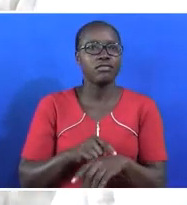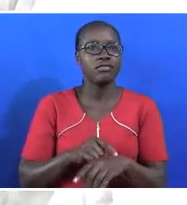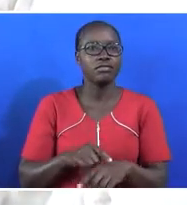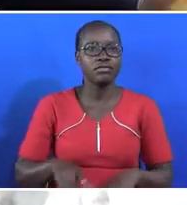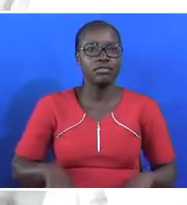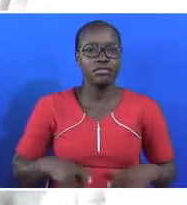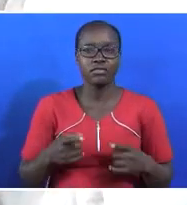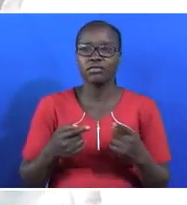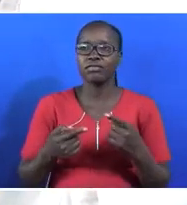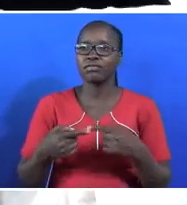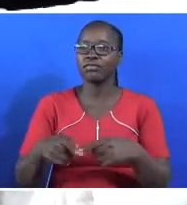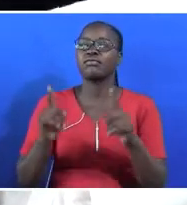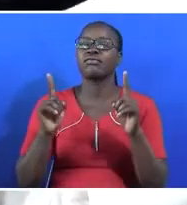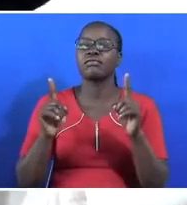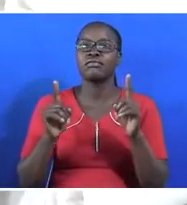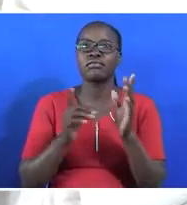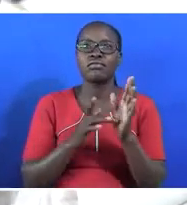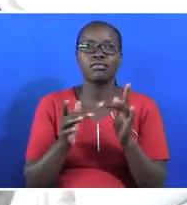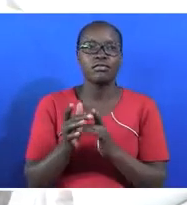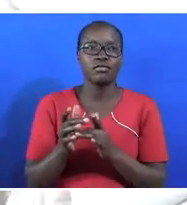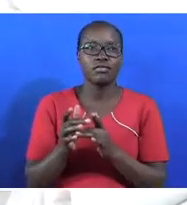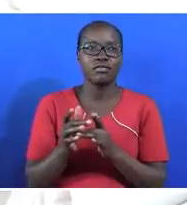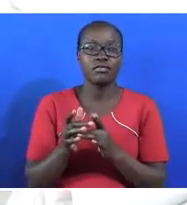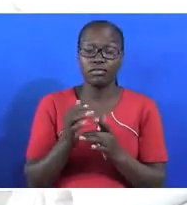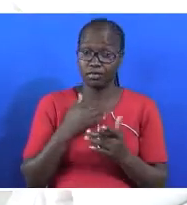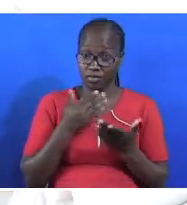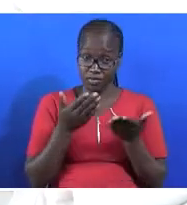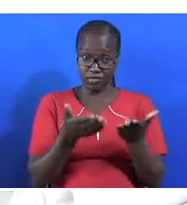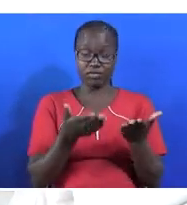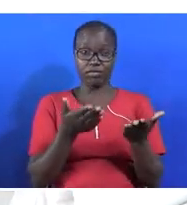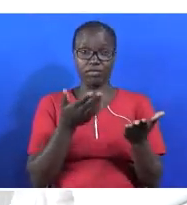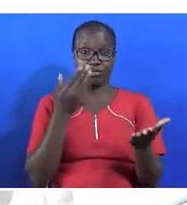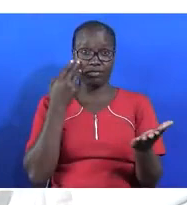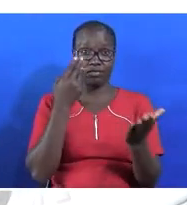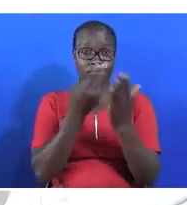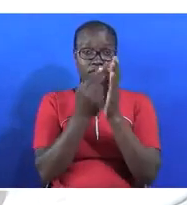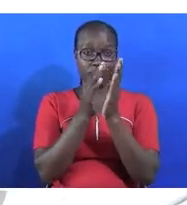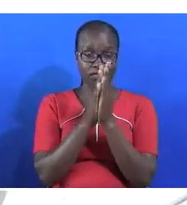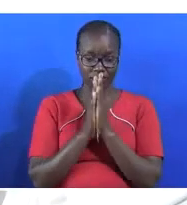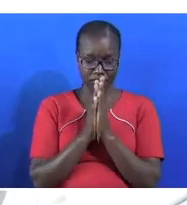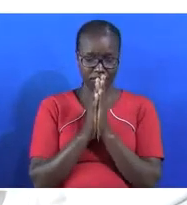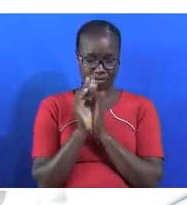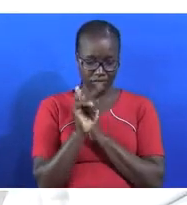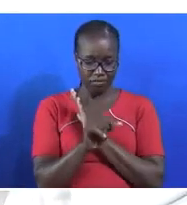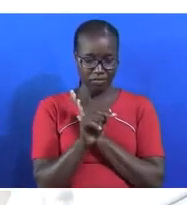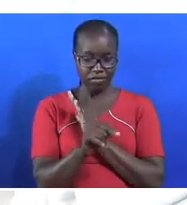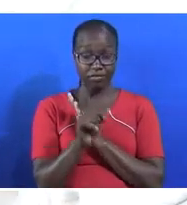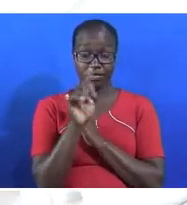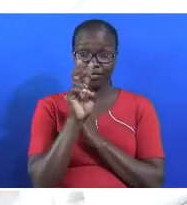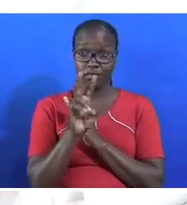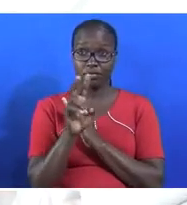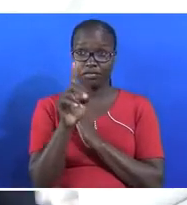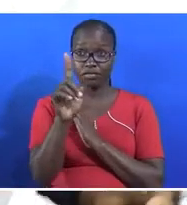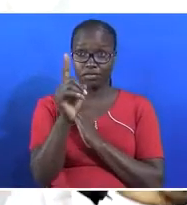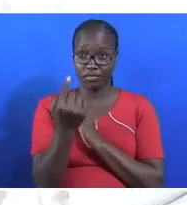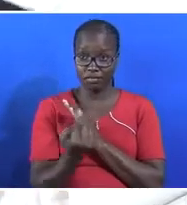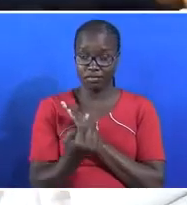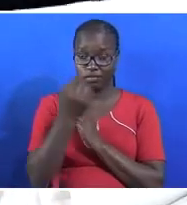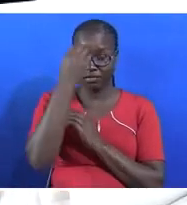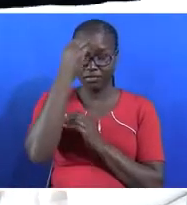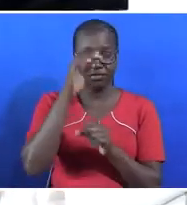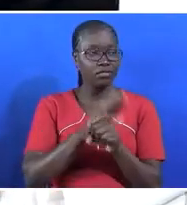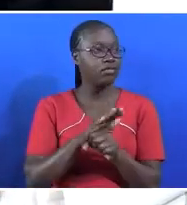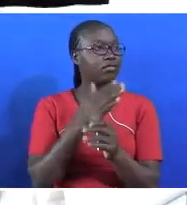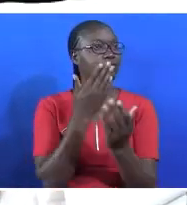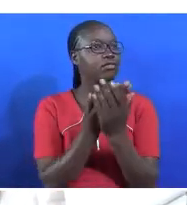gave herself to Jesus Christ. I was there. I prayed that day. I saw her come to the kingdom. And I'm giving